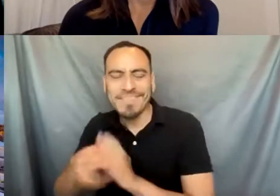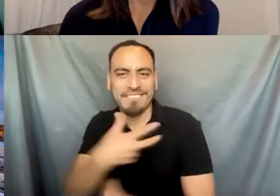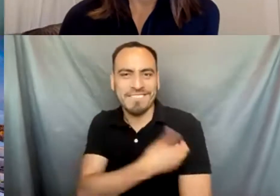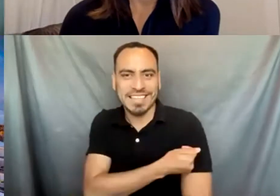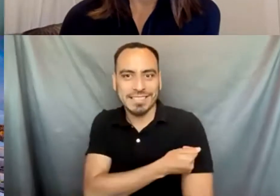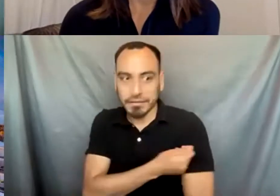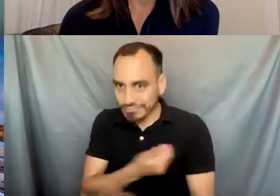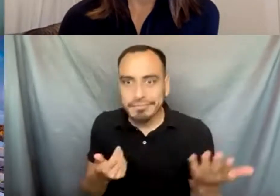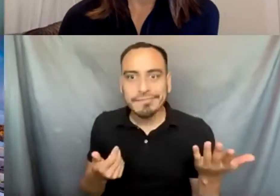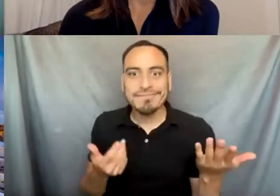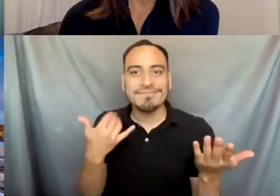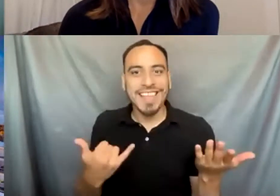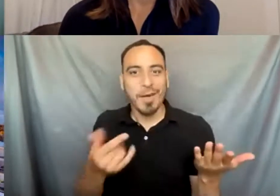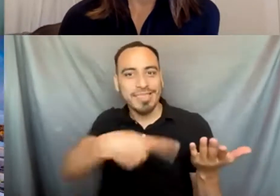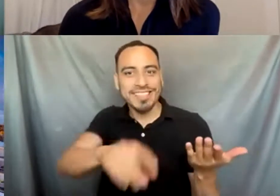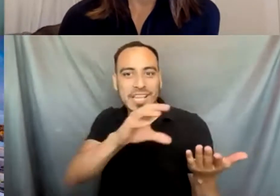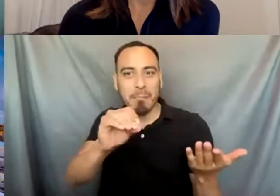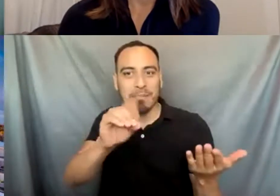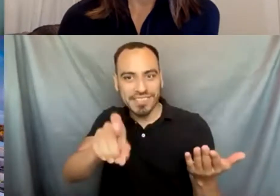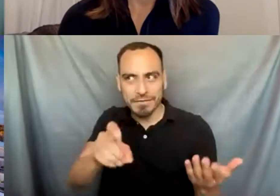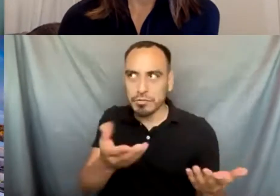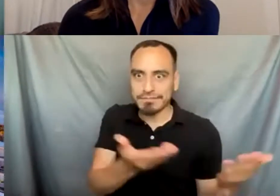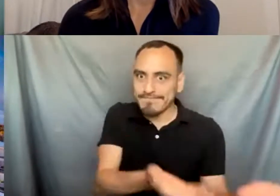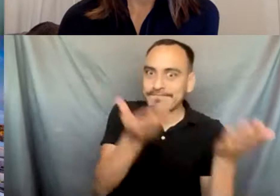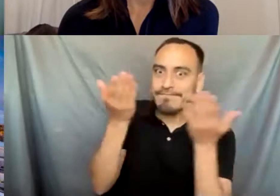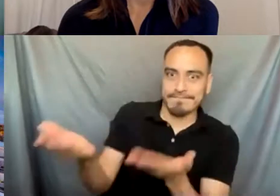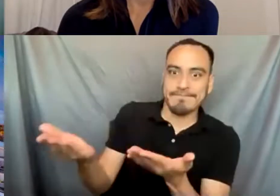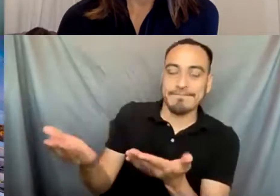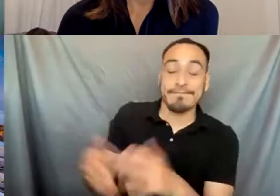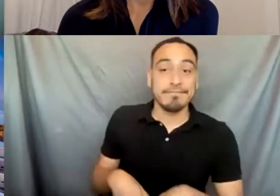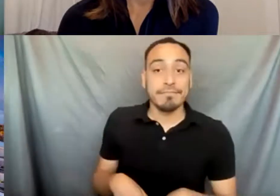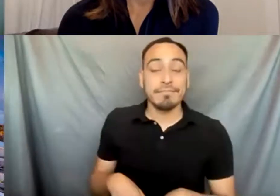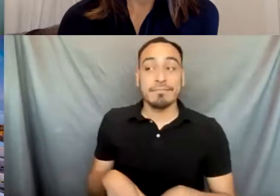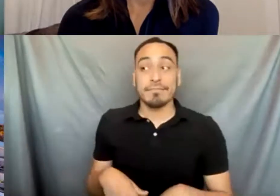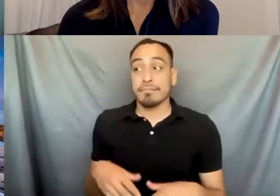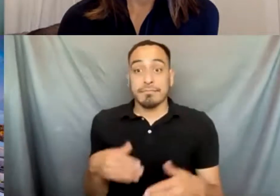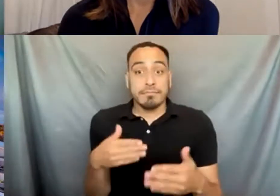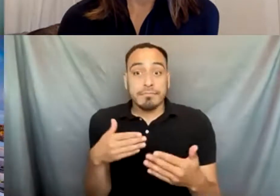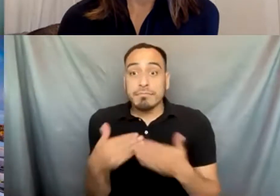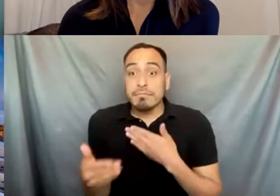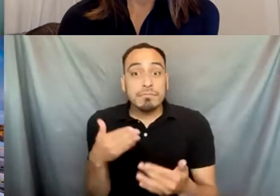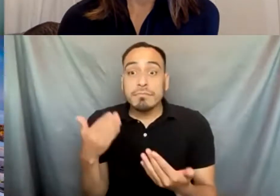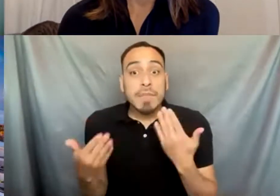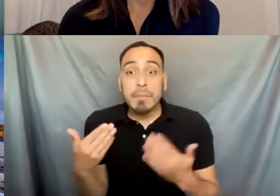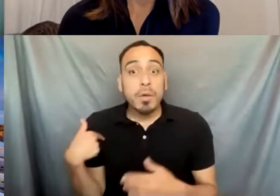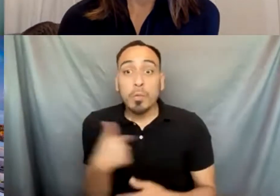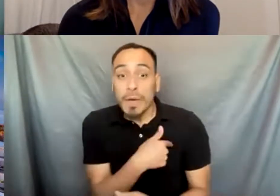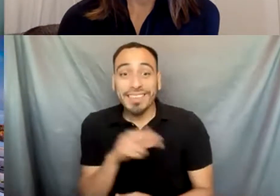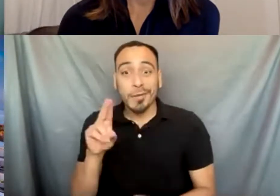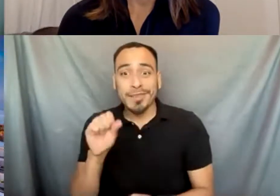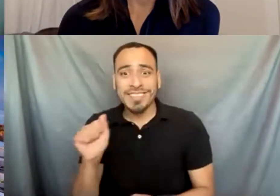right? And if it's just goodwill of the United States providing vaccine to the rest of the world,